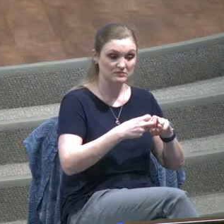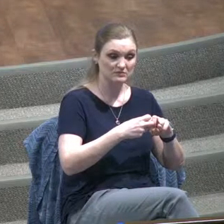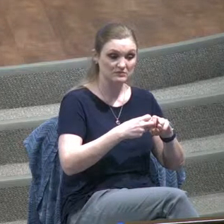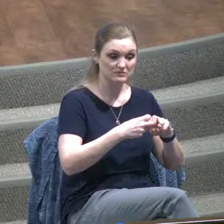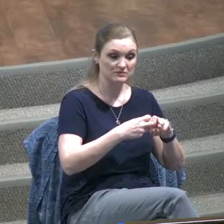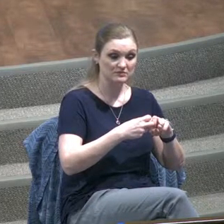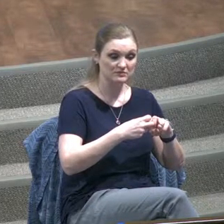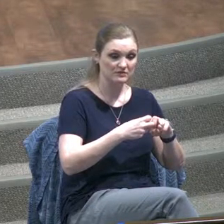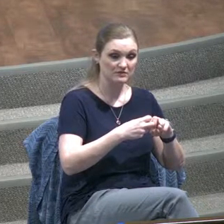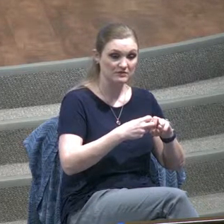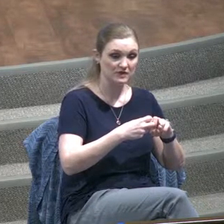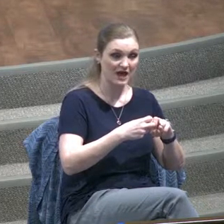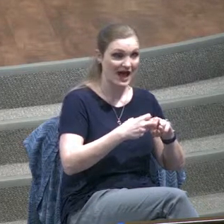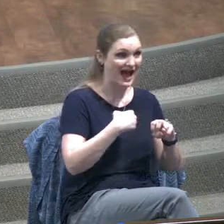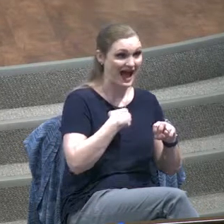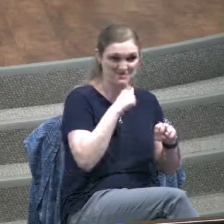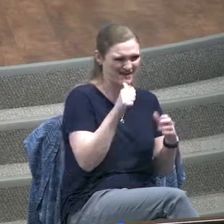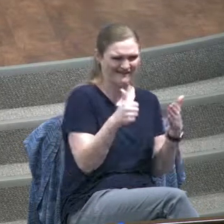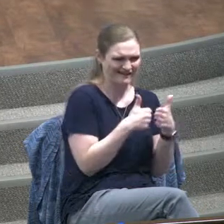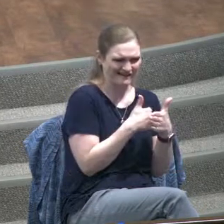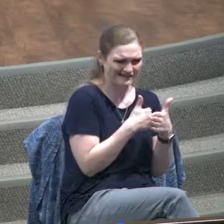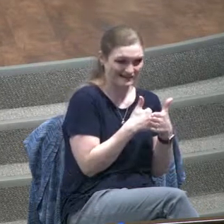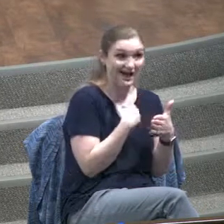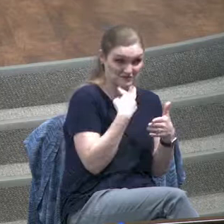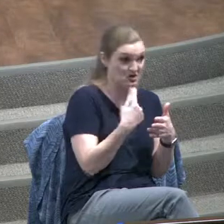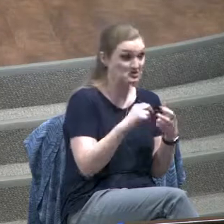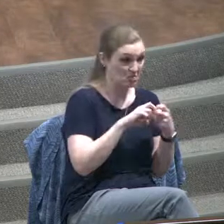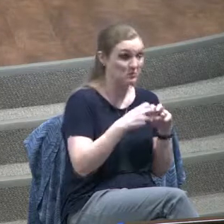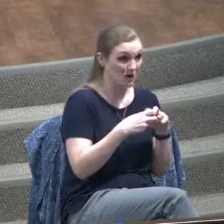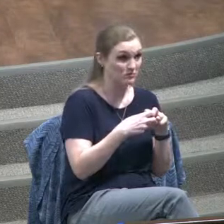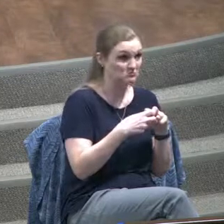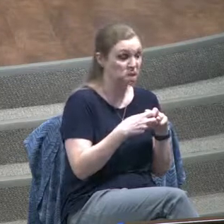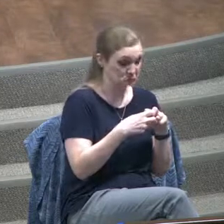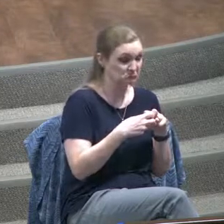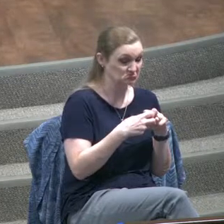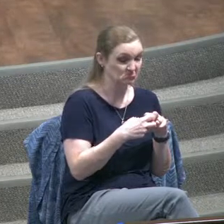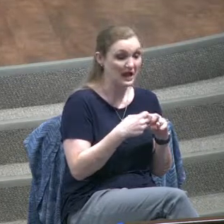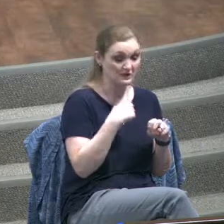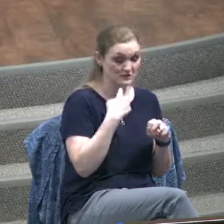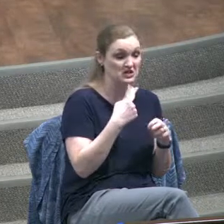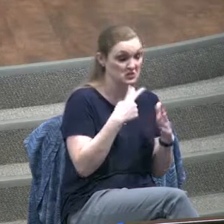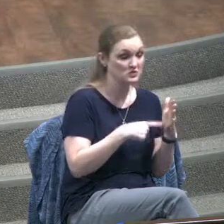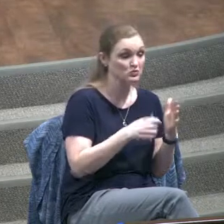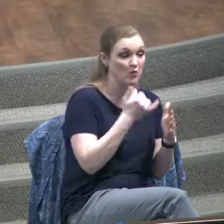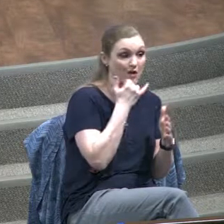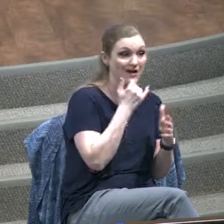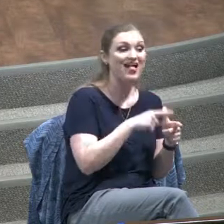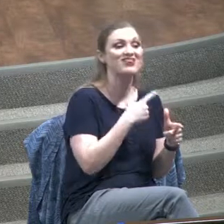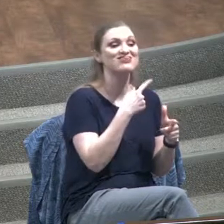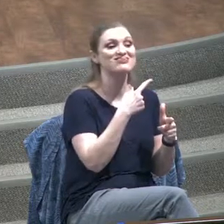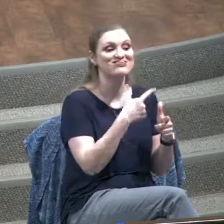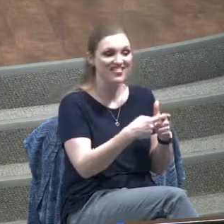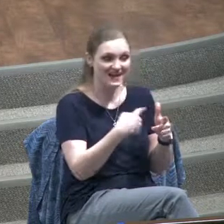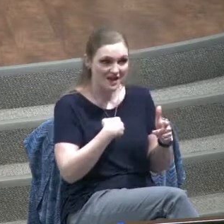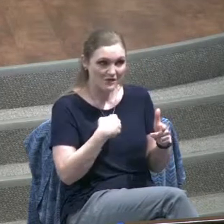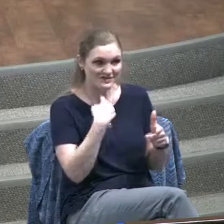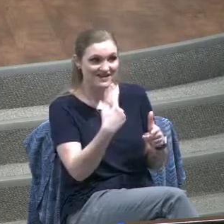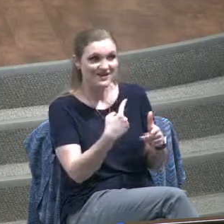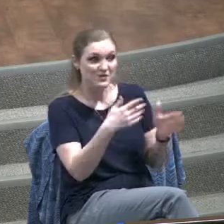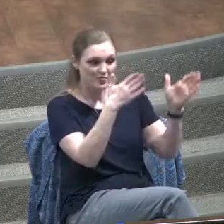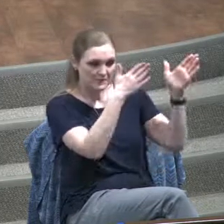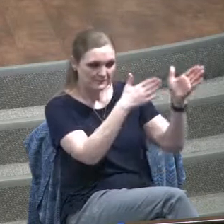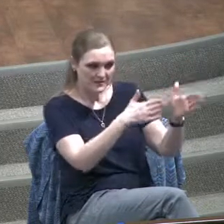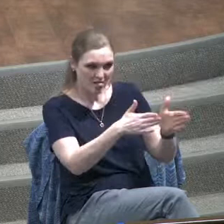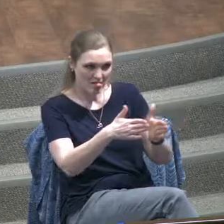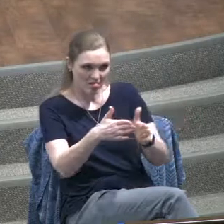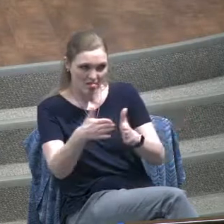I'm not going to hide it from you. I'm going to tell you the problem, and I'm going to tell you the plan